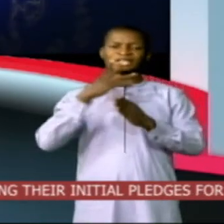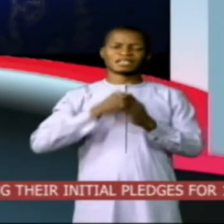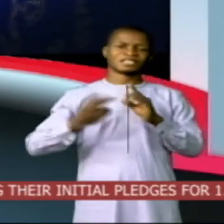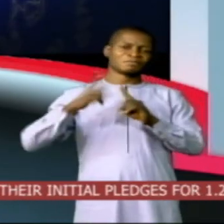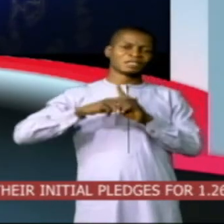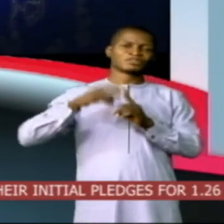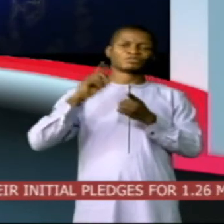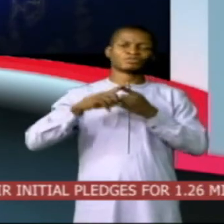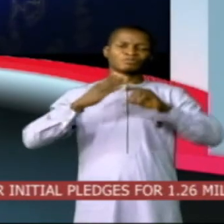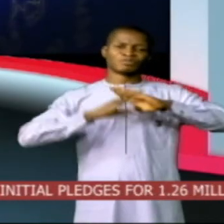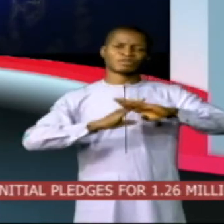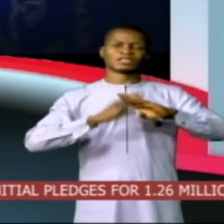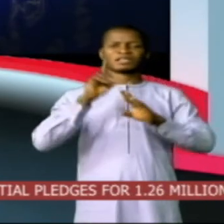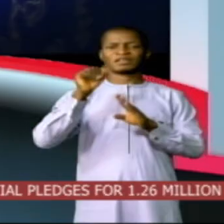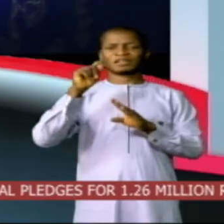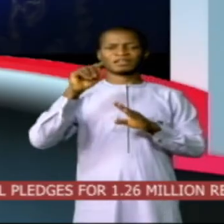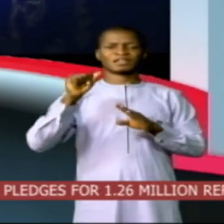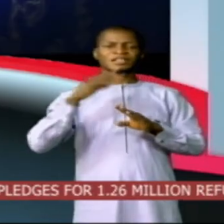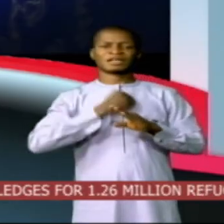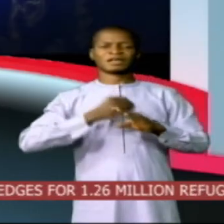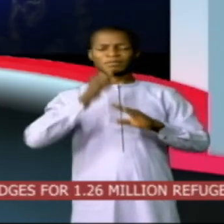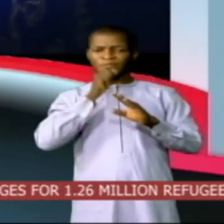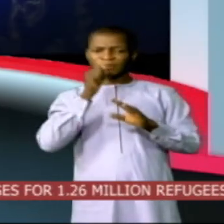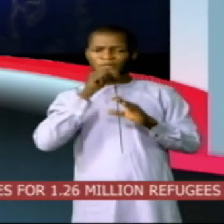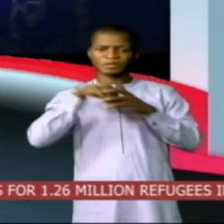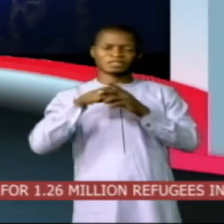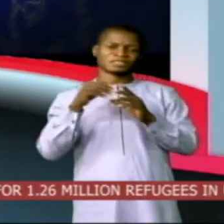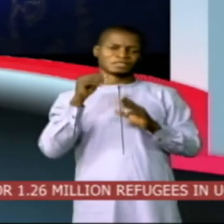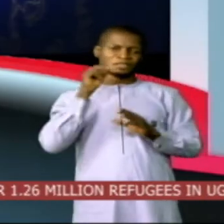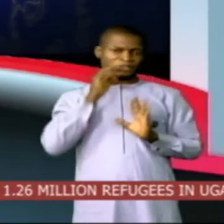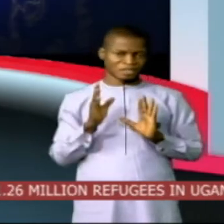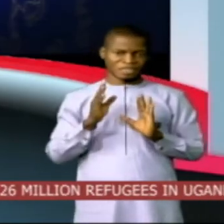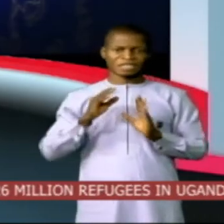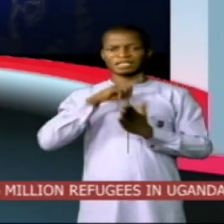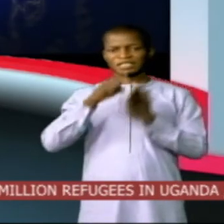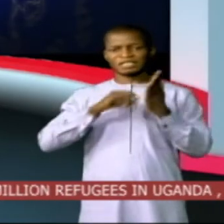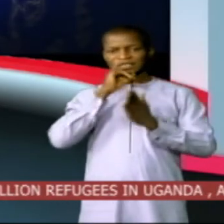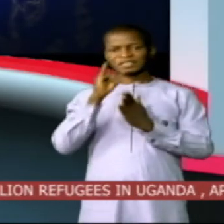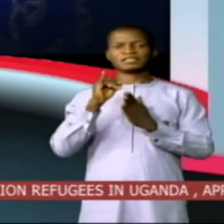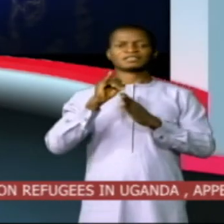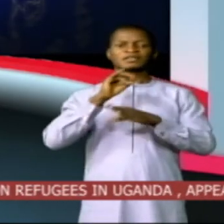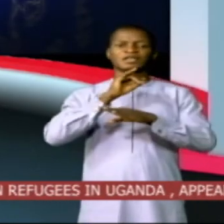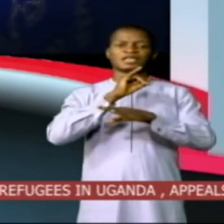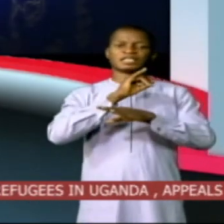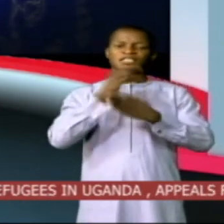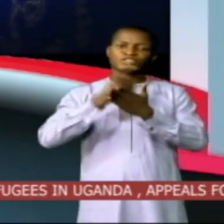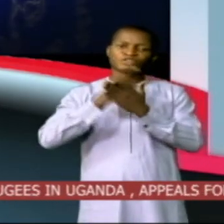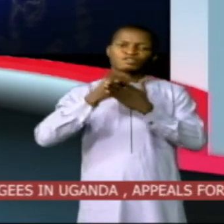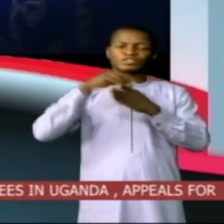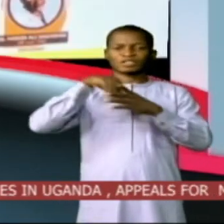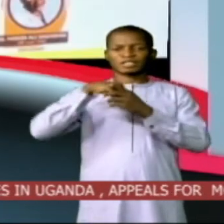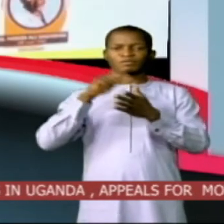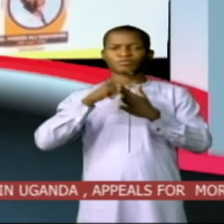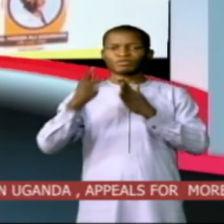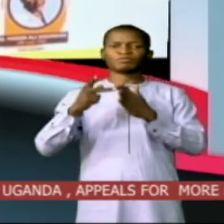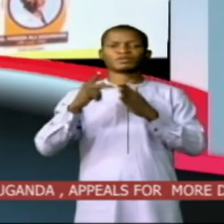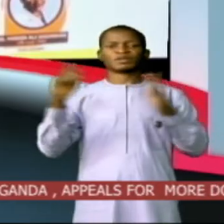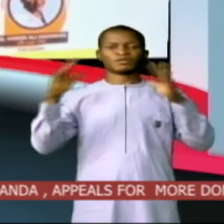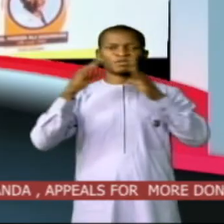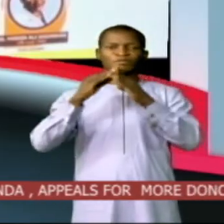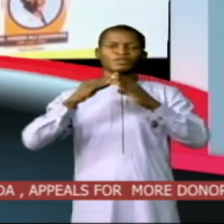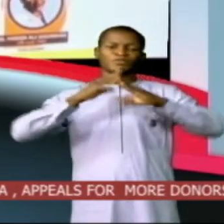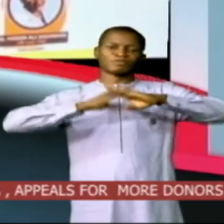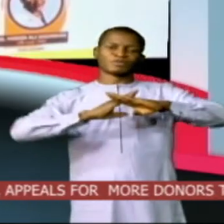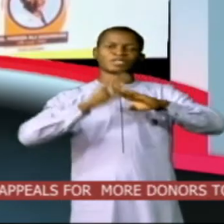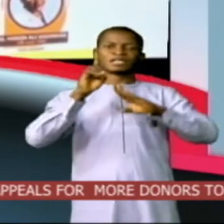protect data and privacy in Nigeria. This was as a webinar on law and policy conference with the theme Protecting